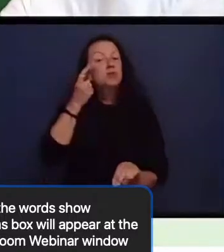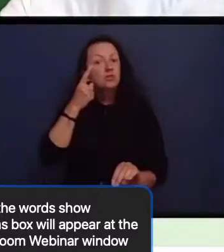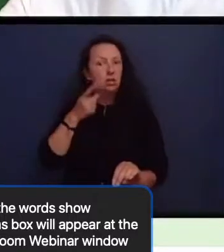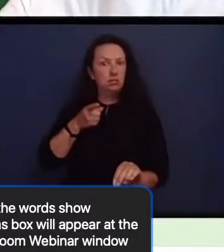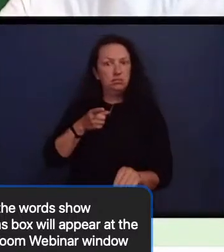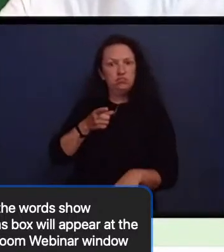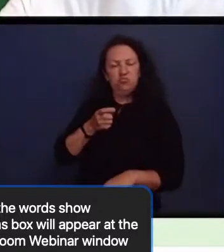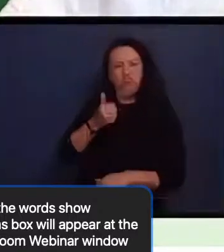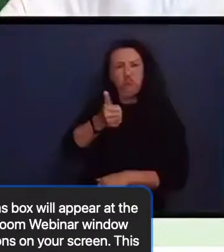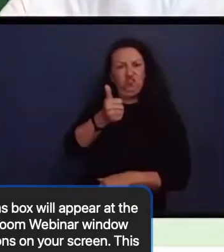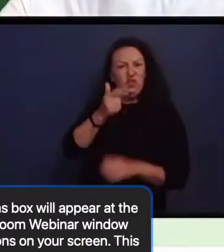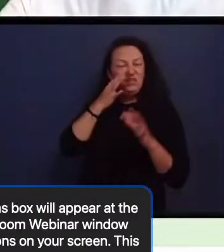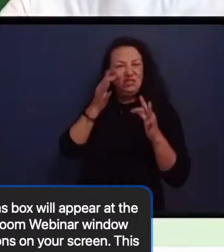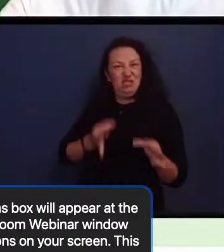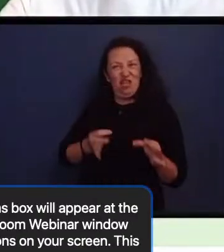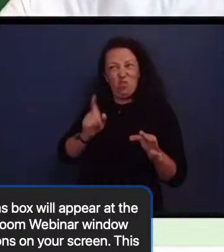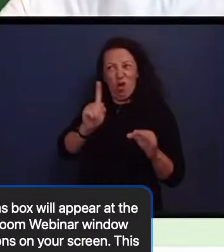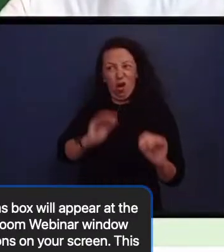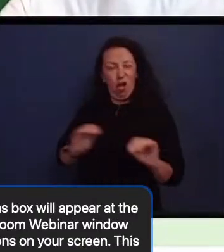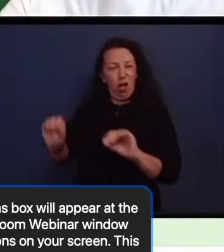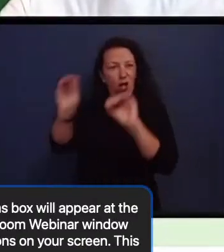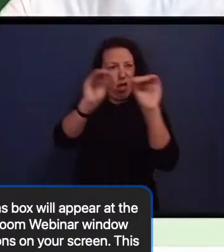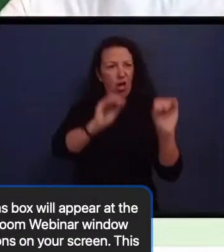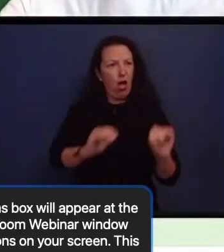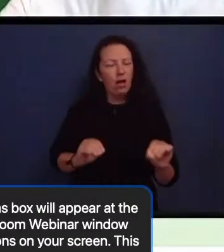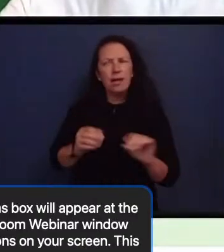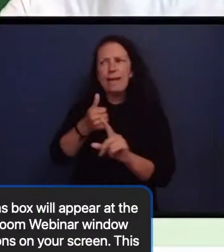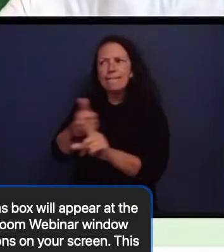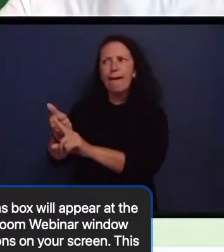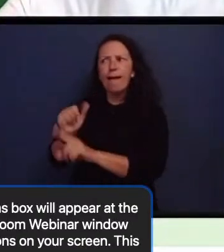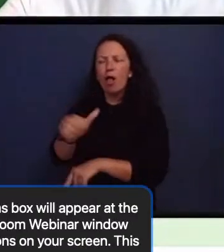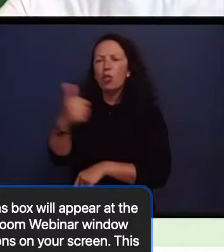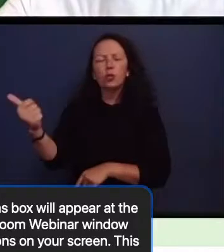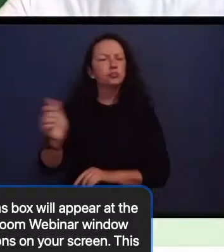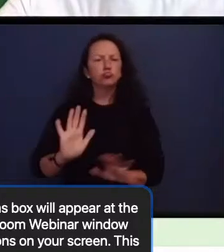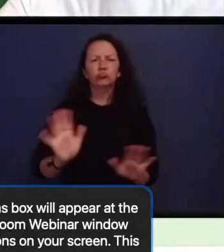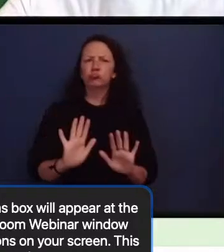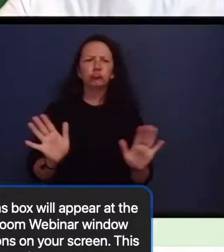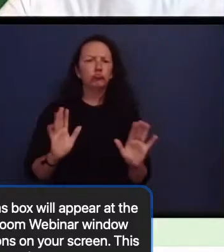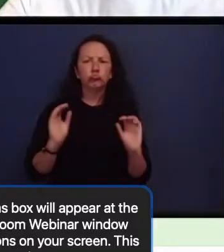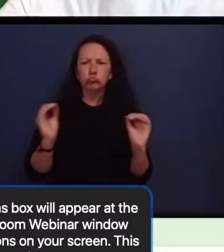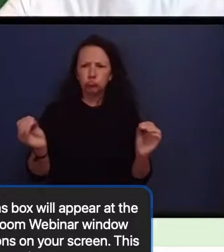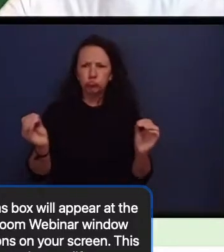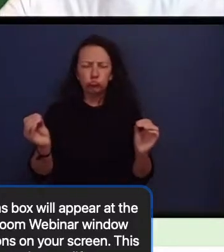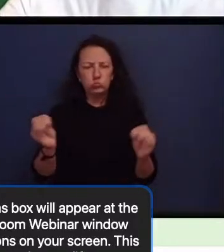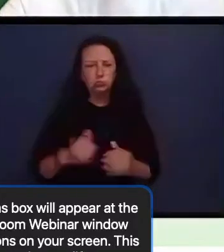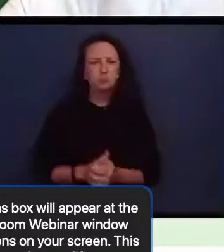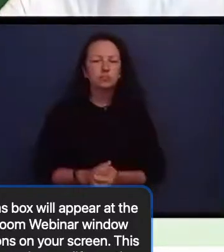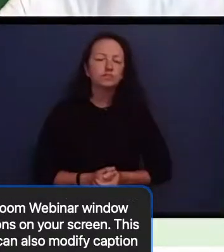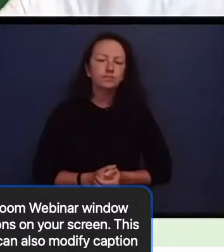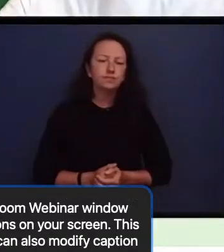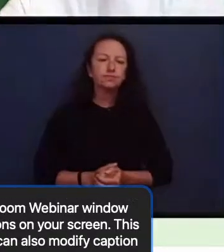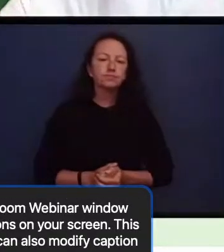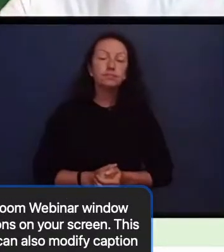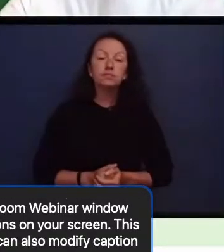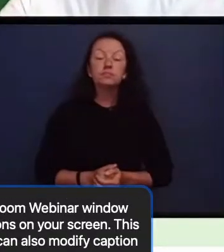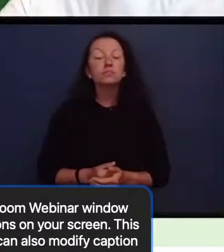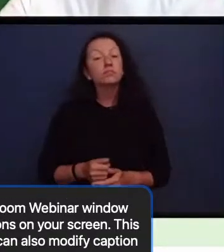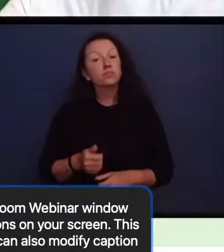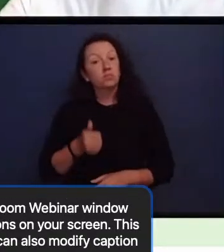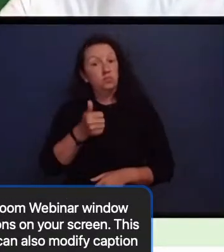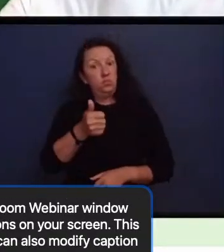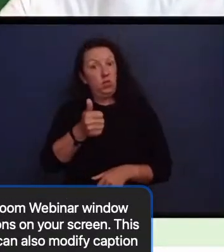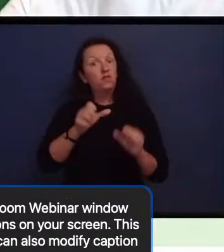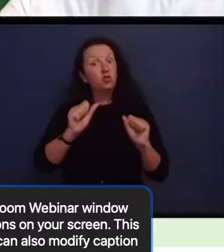screen. This will not impact how other people view the captions. You can also modify caption font size by clicking on the